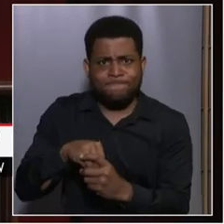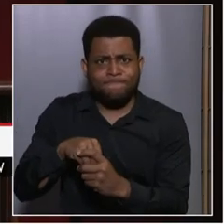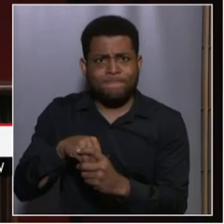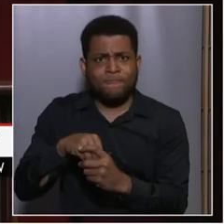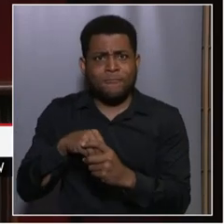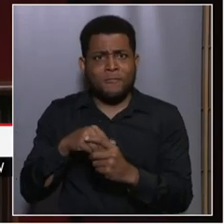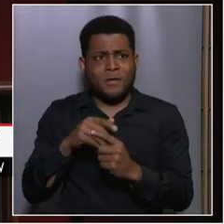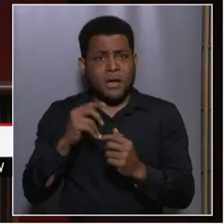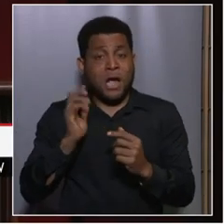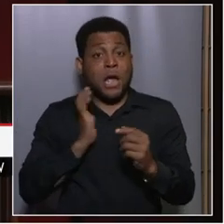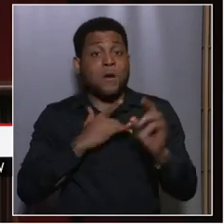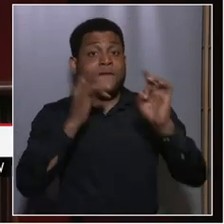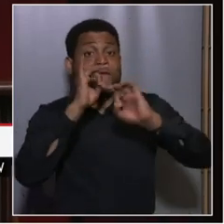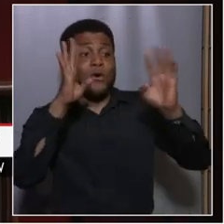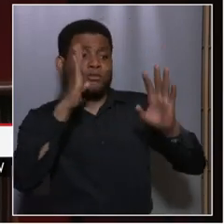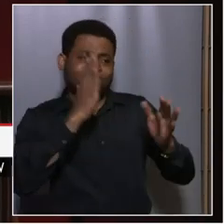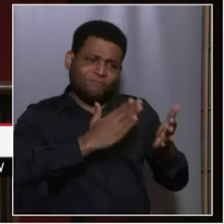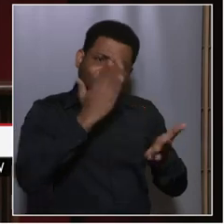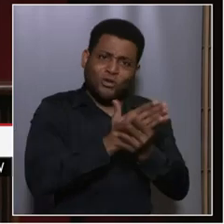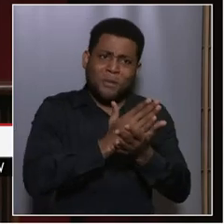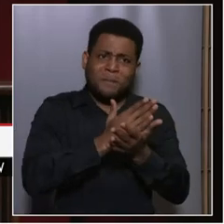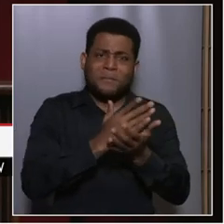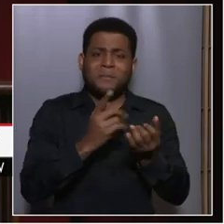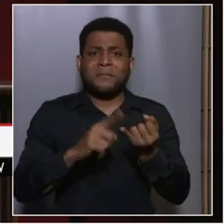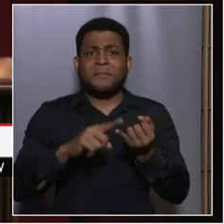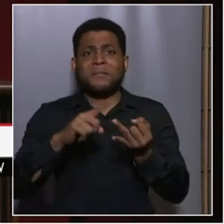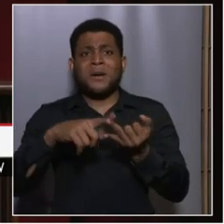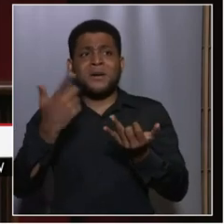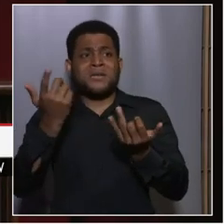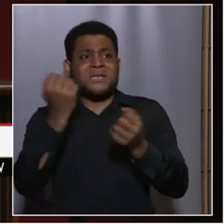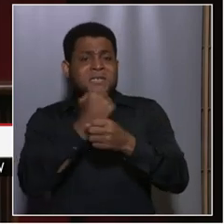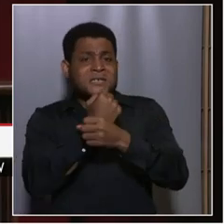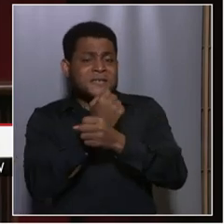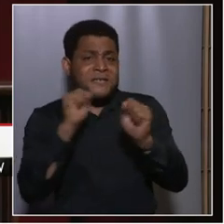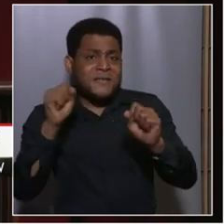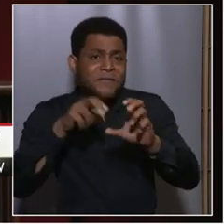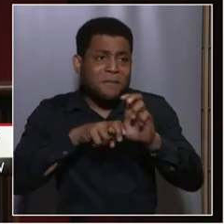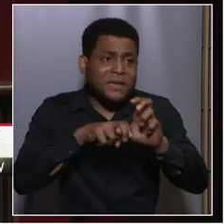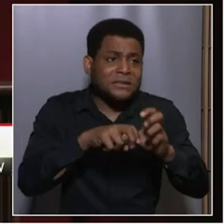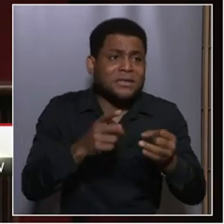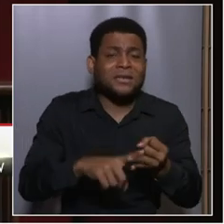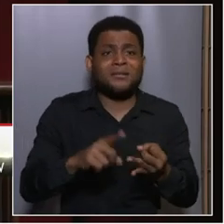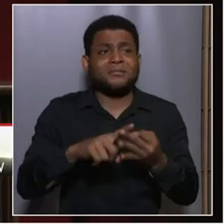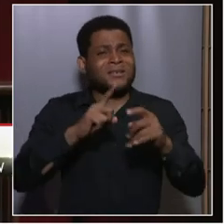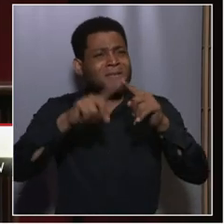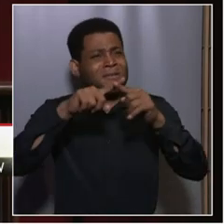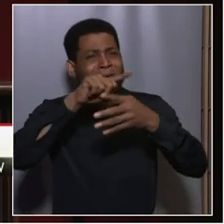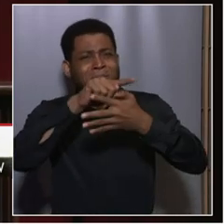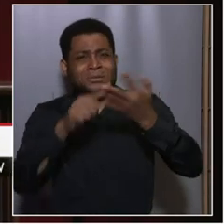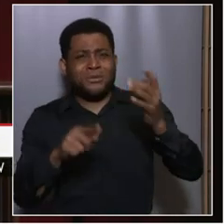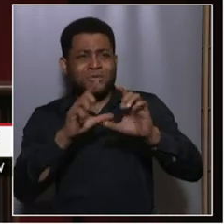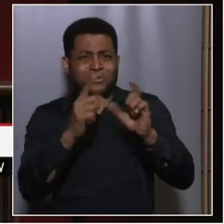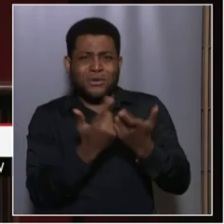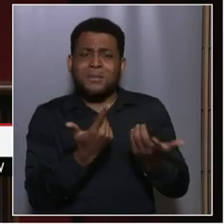messengers are working better together than ever. So give yourselves a round of applause.